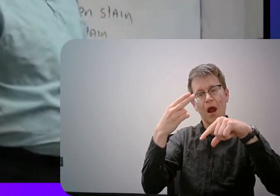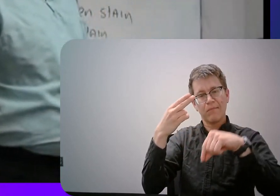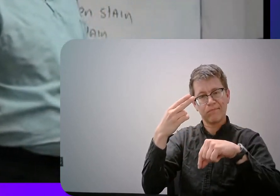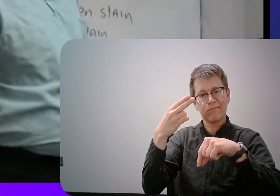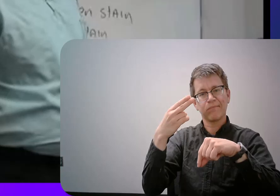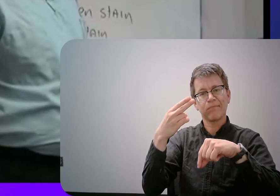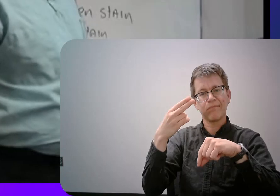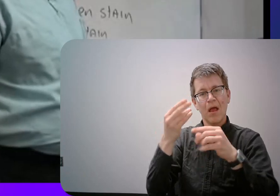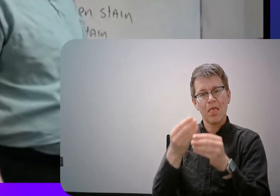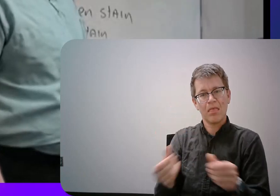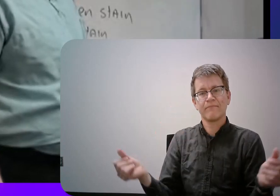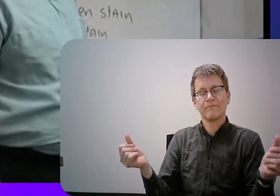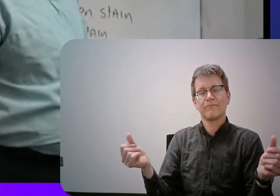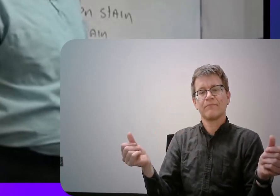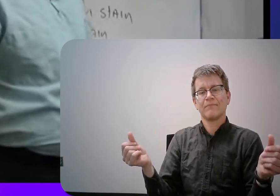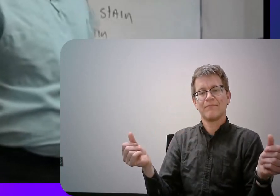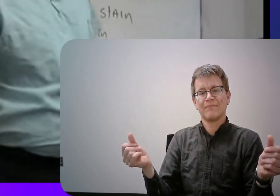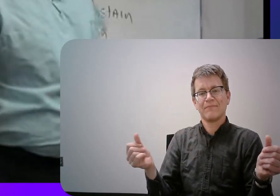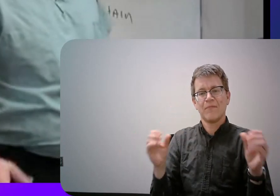Stain gone.